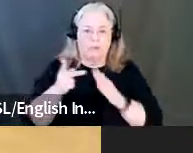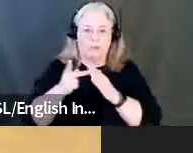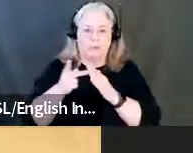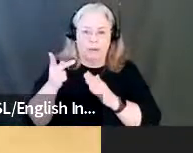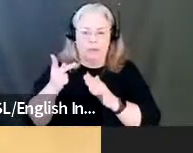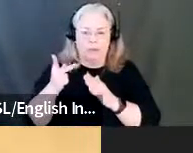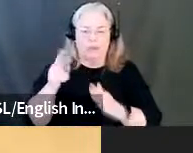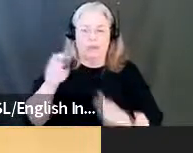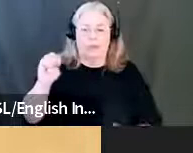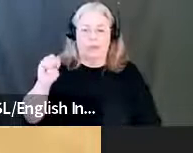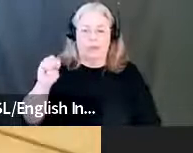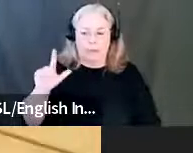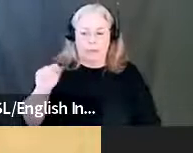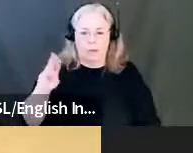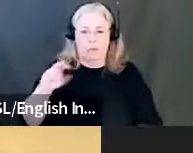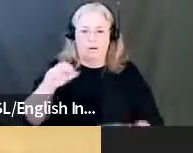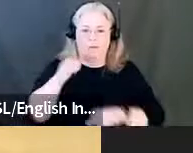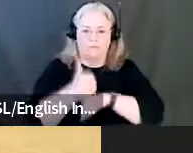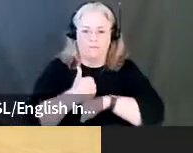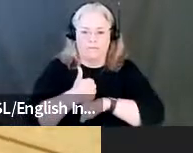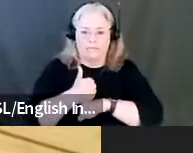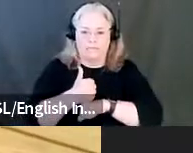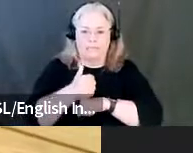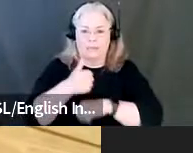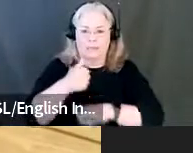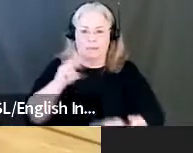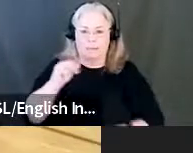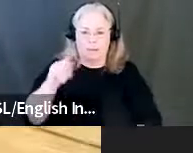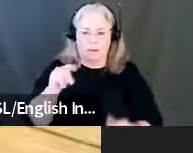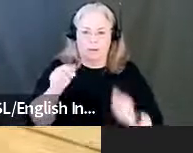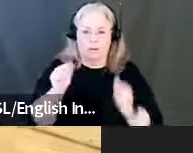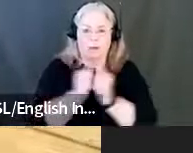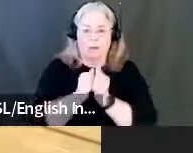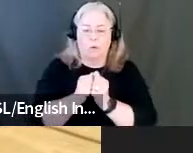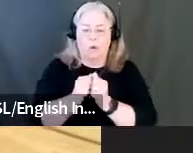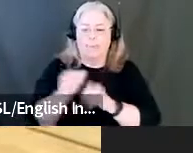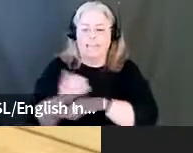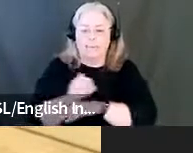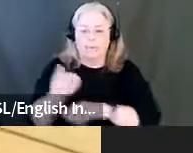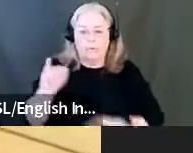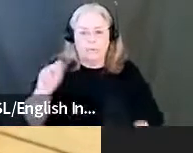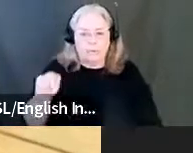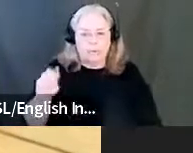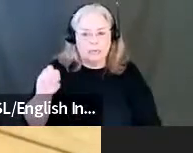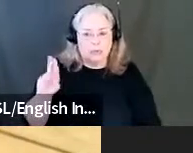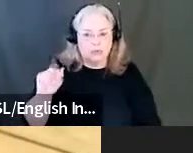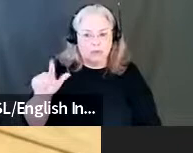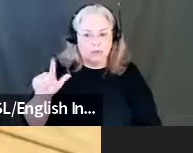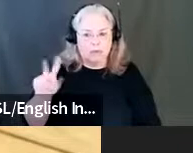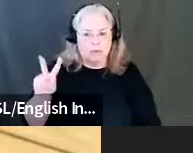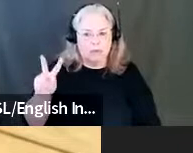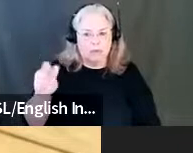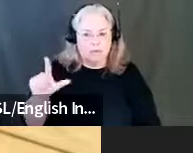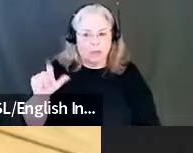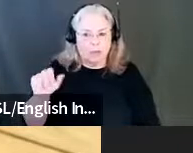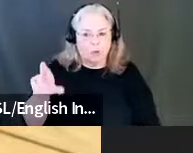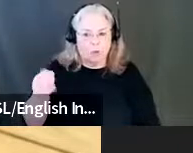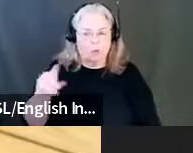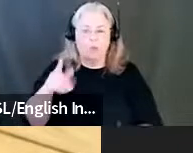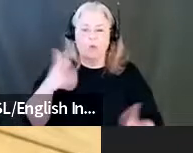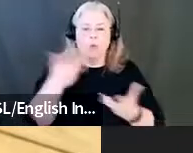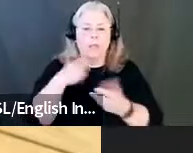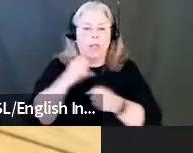elbow, a fixed mount with industrial velcro. So what I'm making